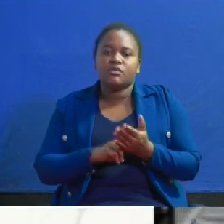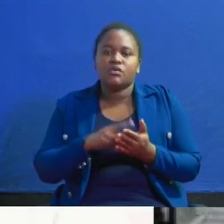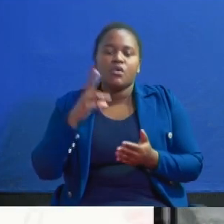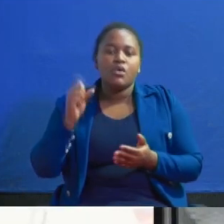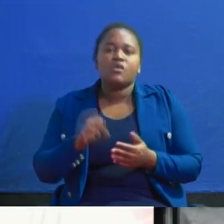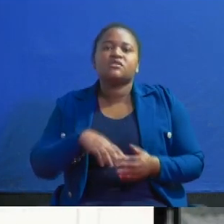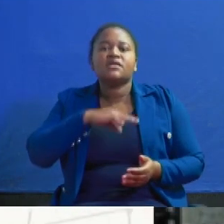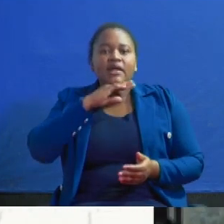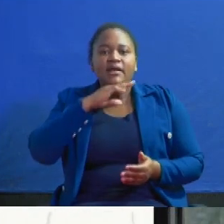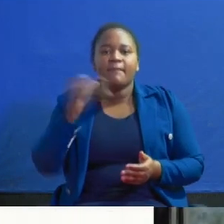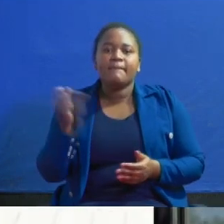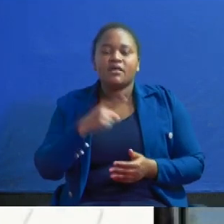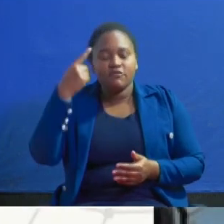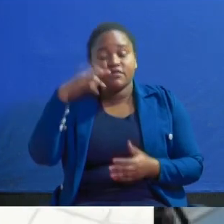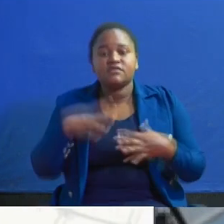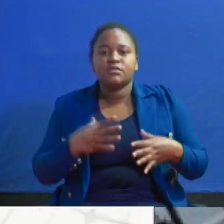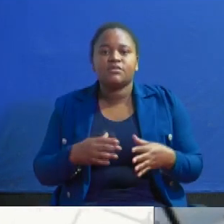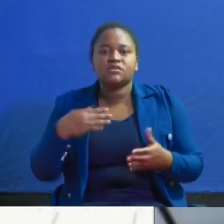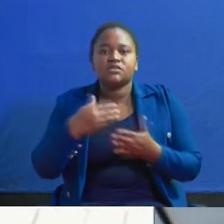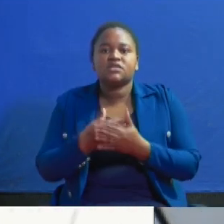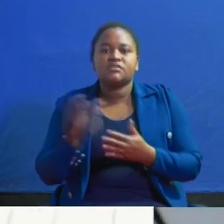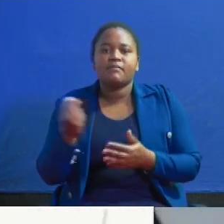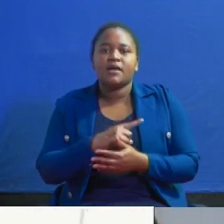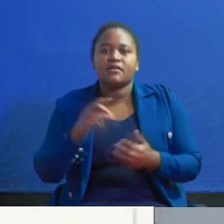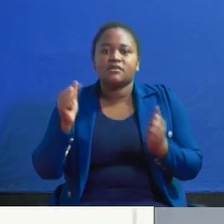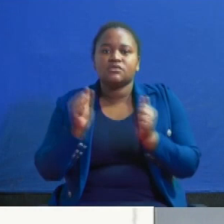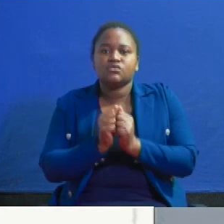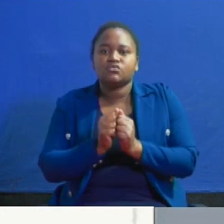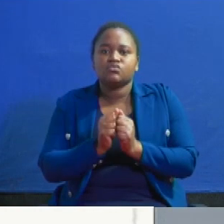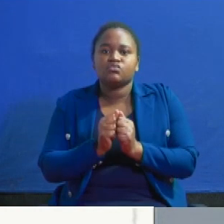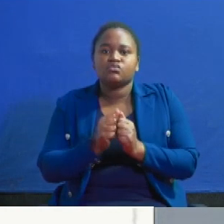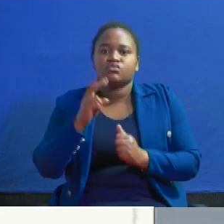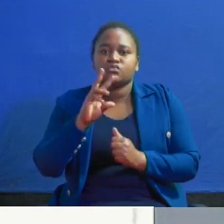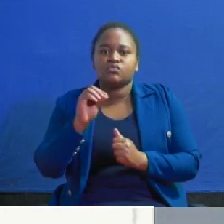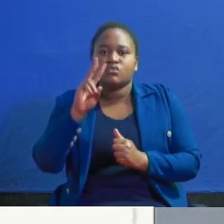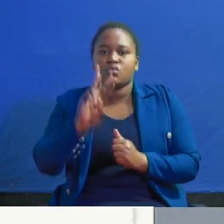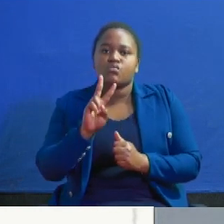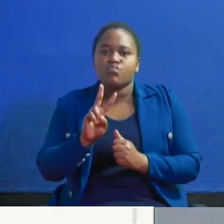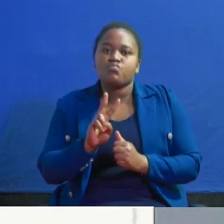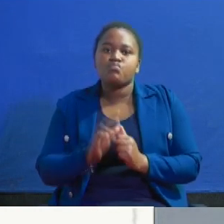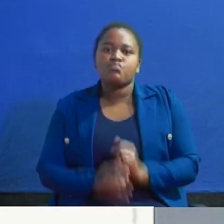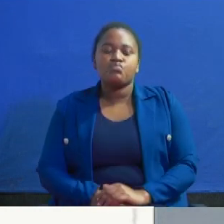the deadliest month for Ukrainian civilians since October 2022.